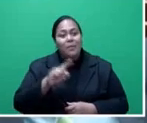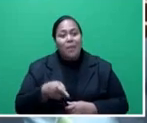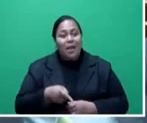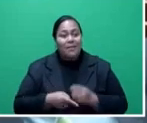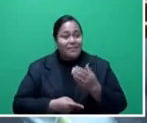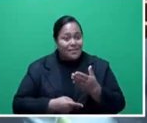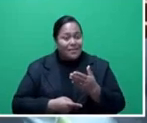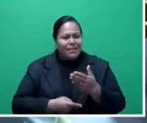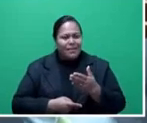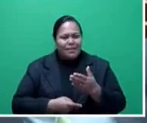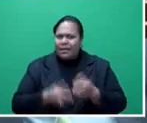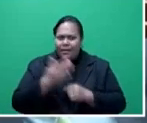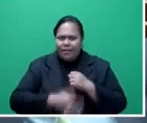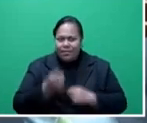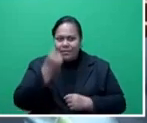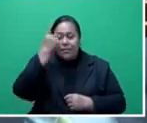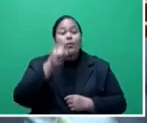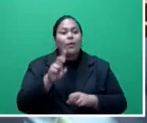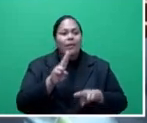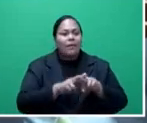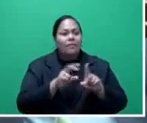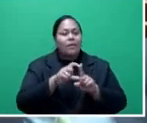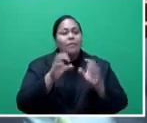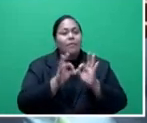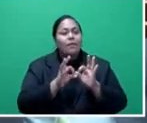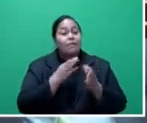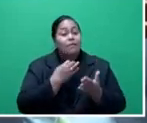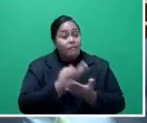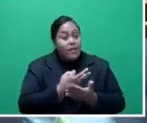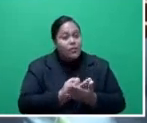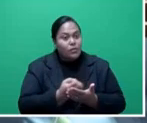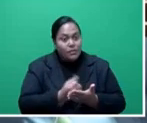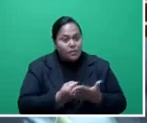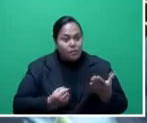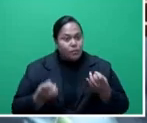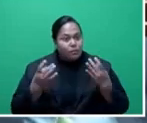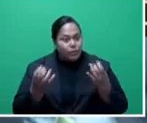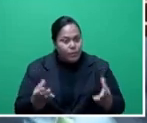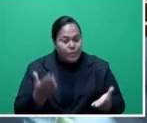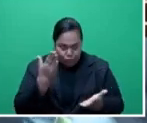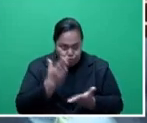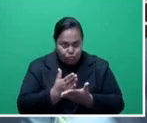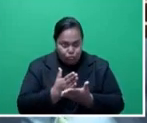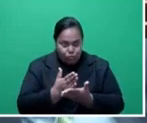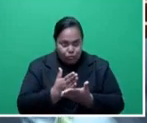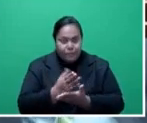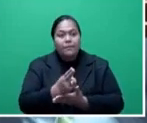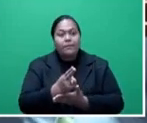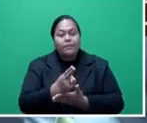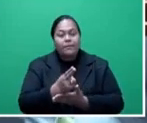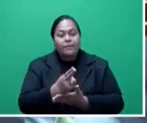that this means that FDB's financial statements were prepared in a true and fair manner according to the country principles and standards.